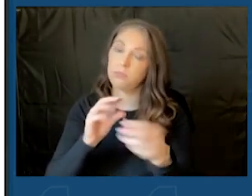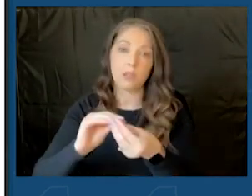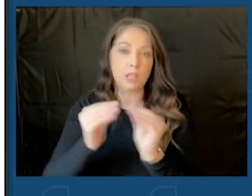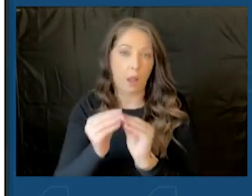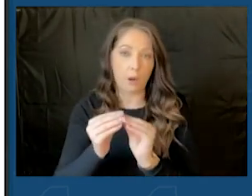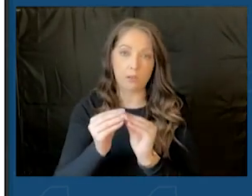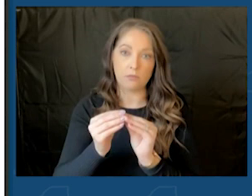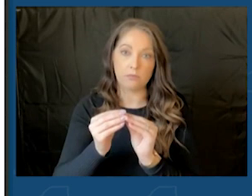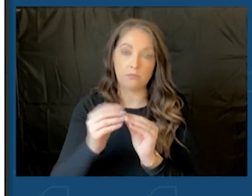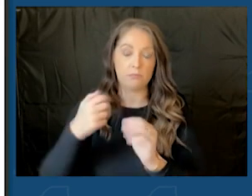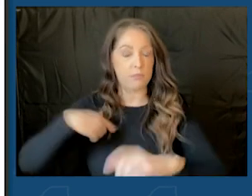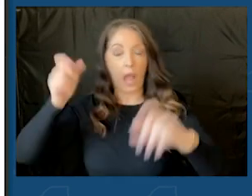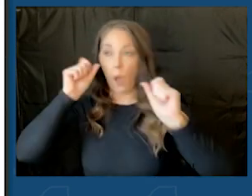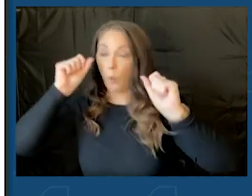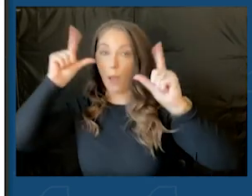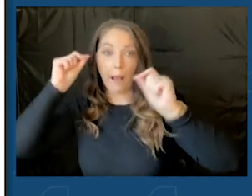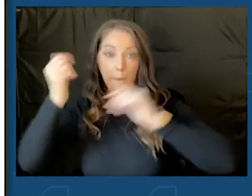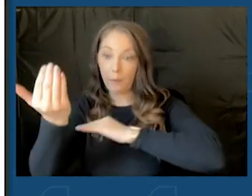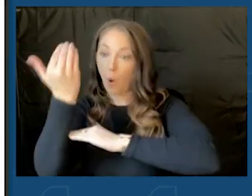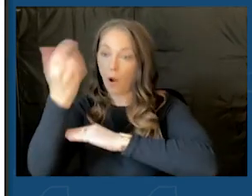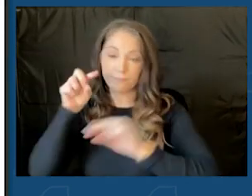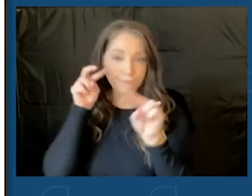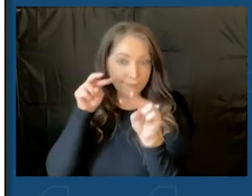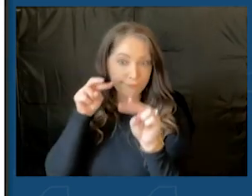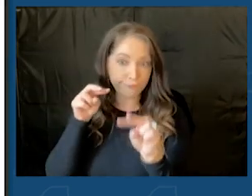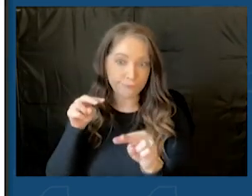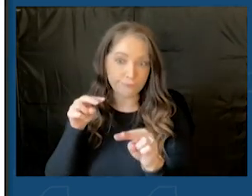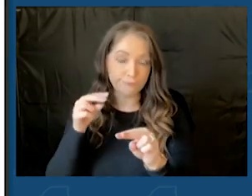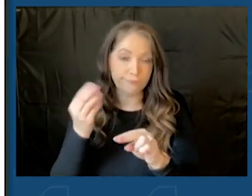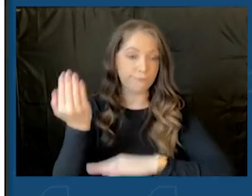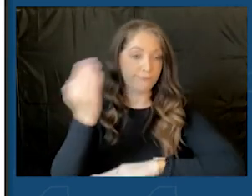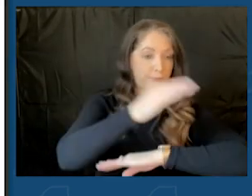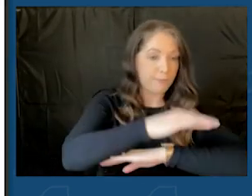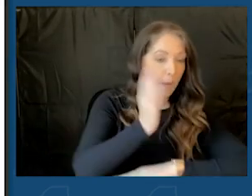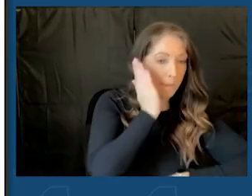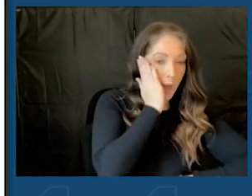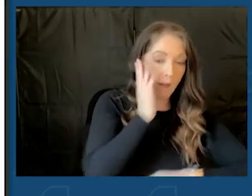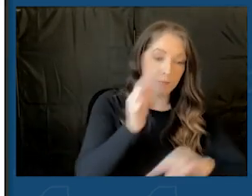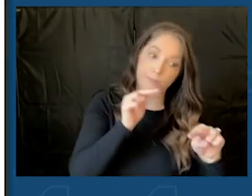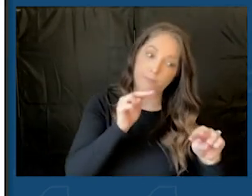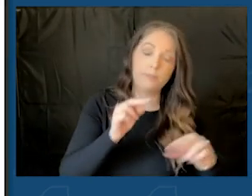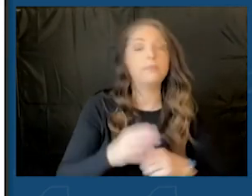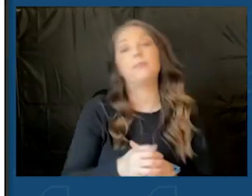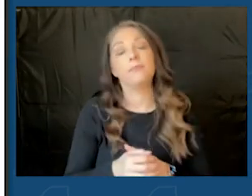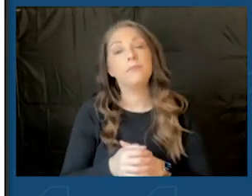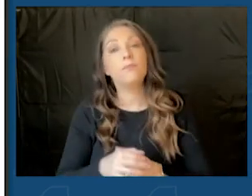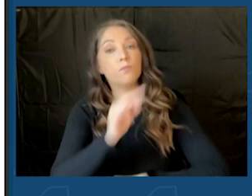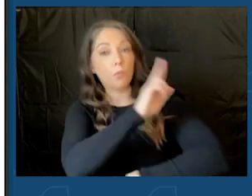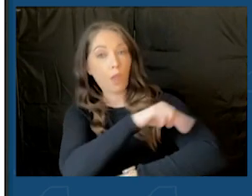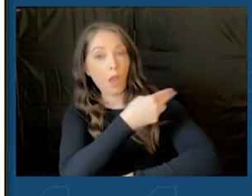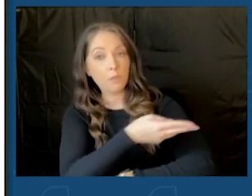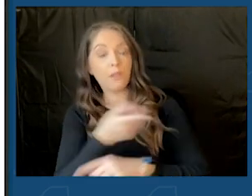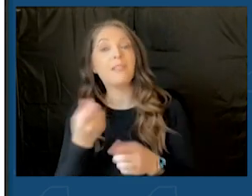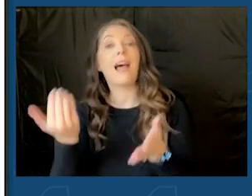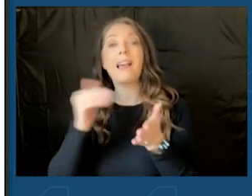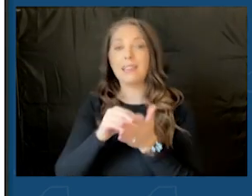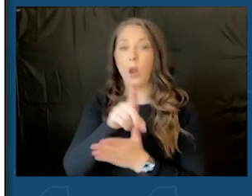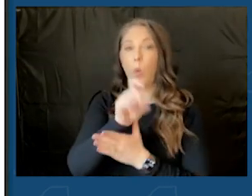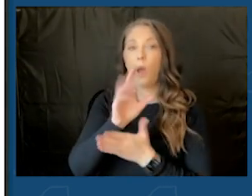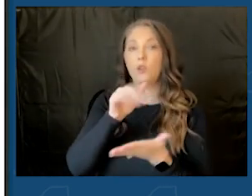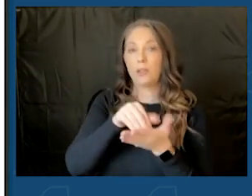and I make sure nothing happened by the end of the day. Hospitalizations, again, this is 100,000. Let's look at